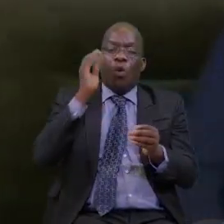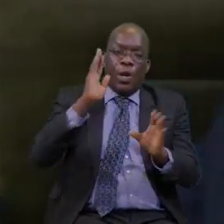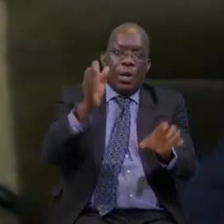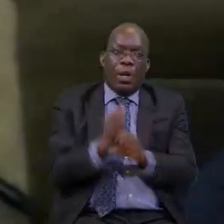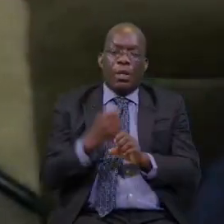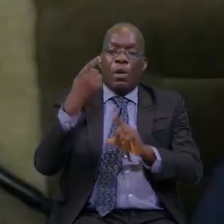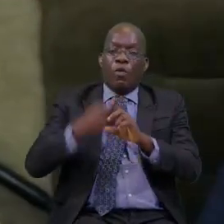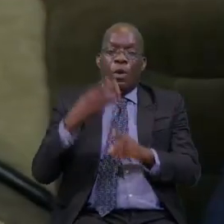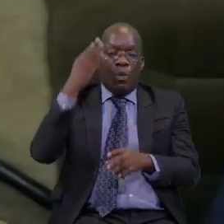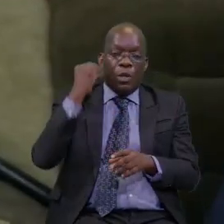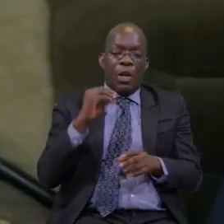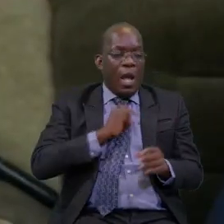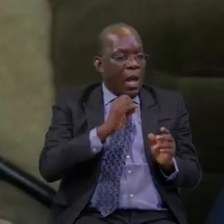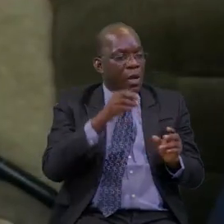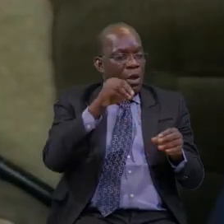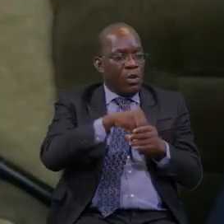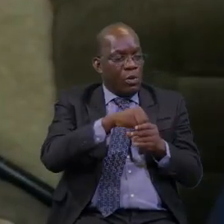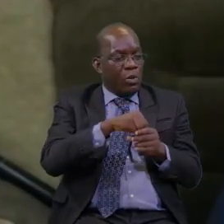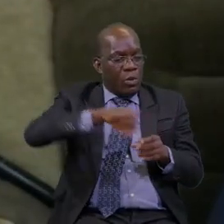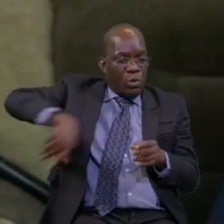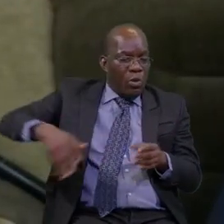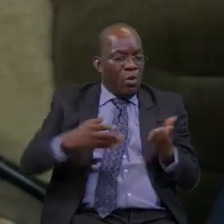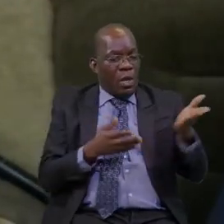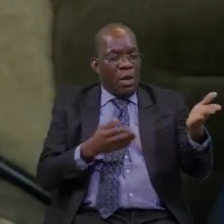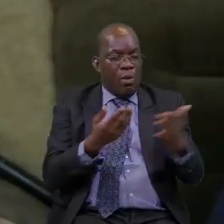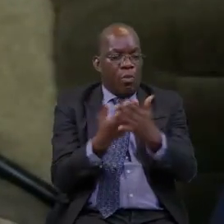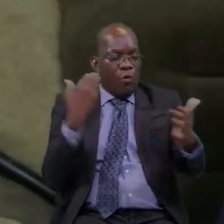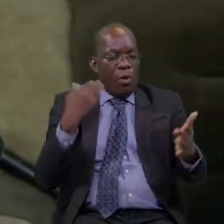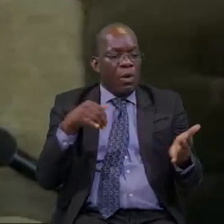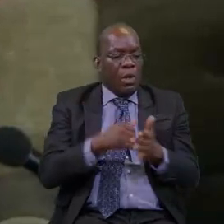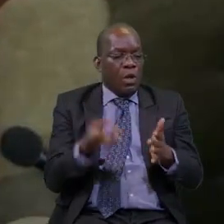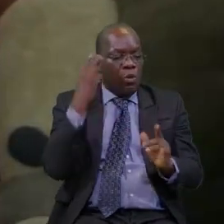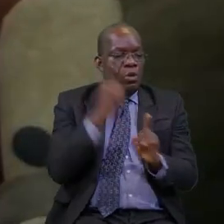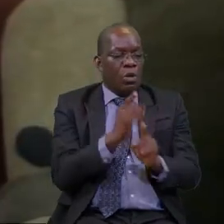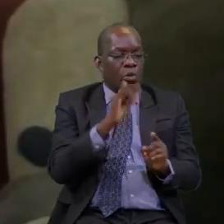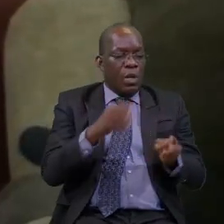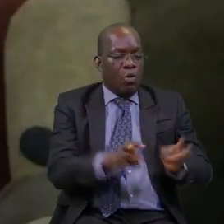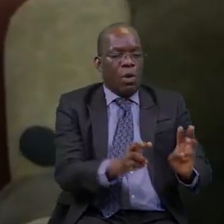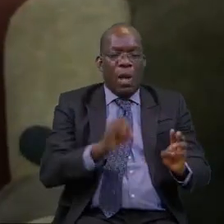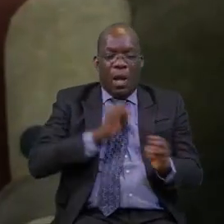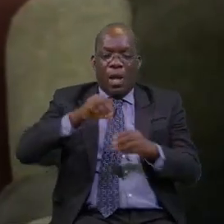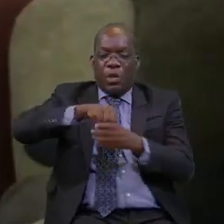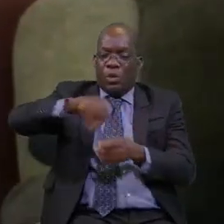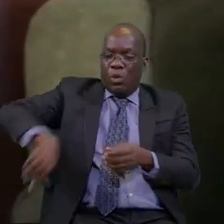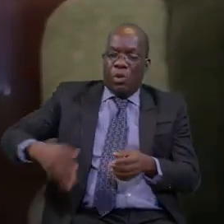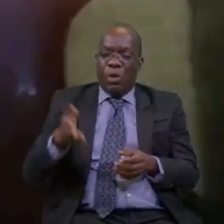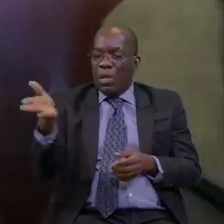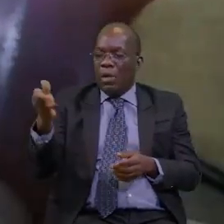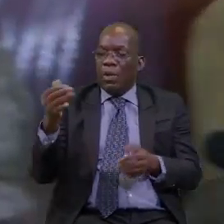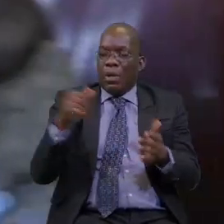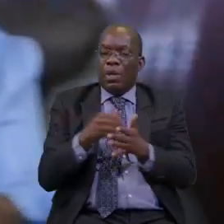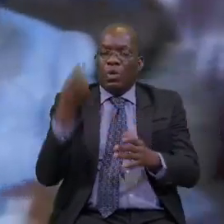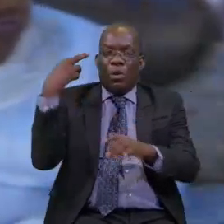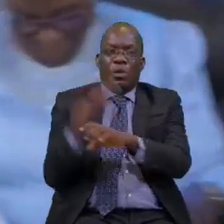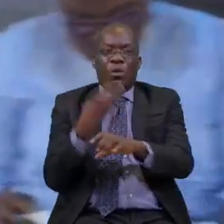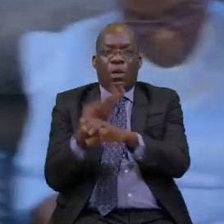there before, it was just side of the road land. I sowed there before, it was just rocky. I sowed there before,